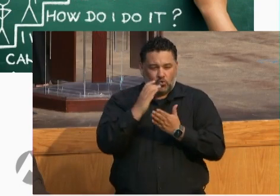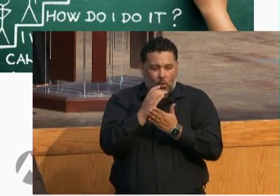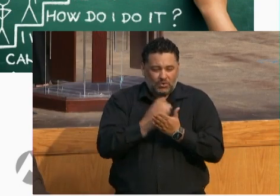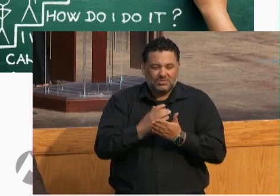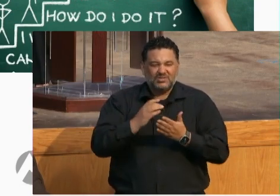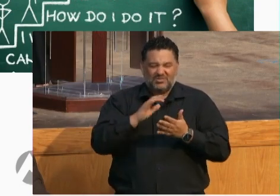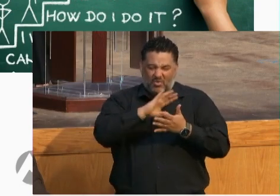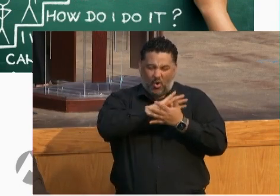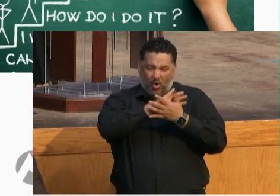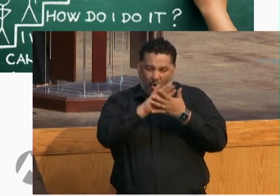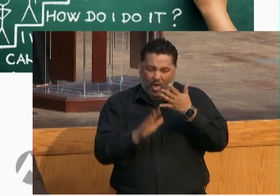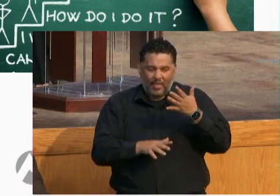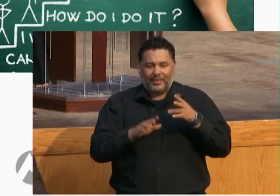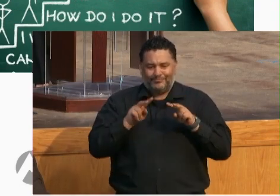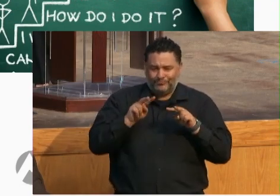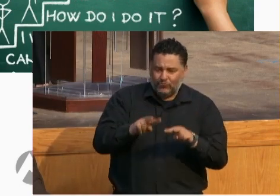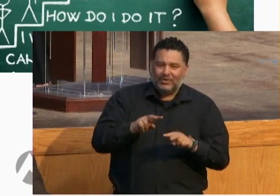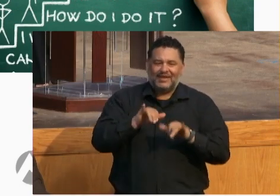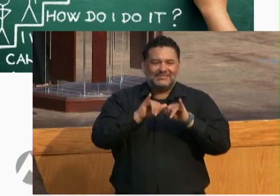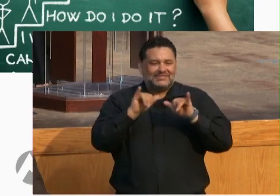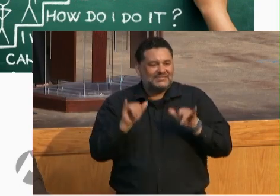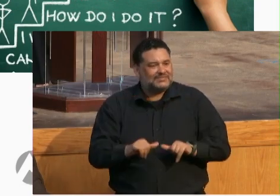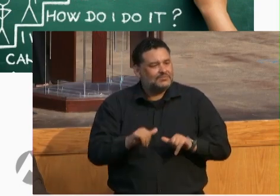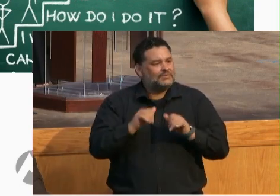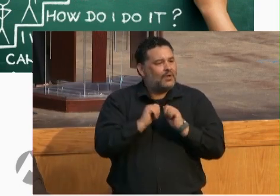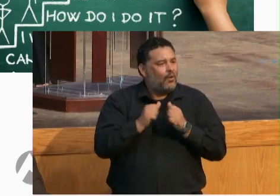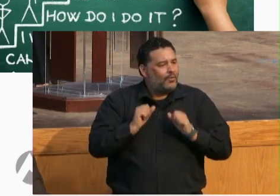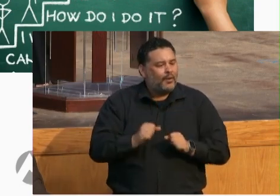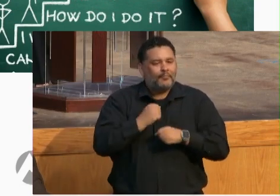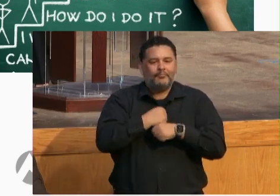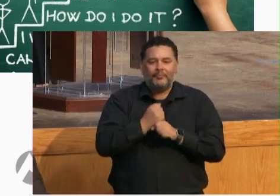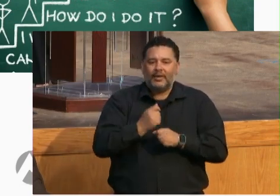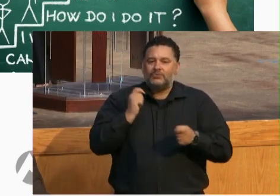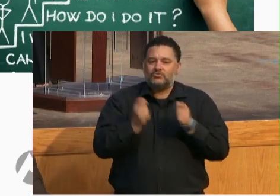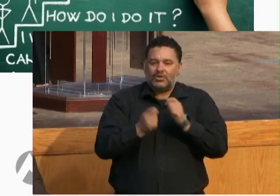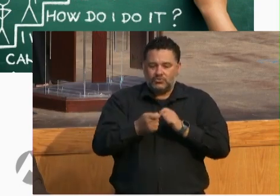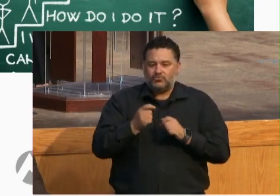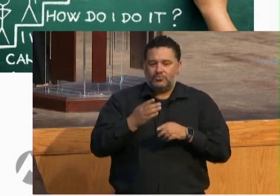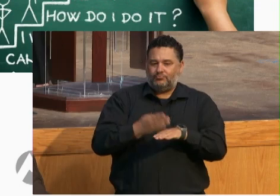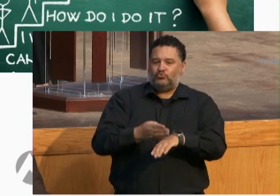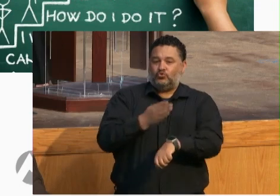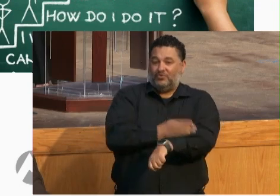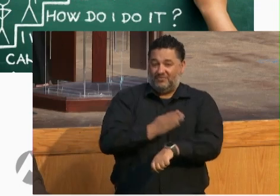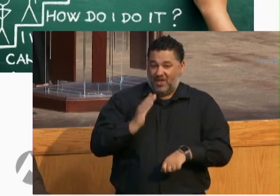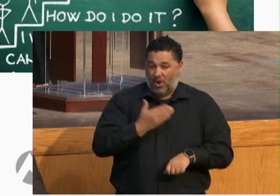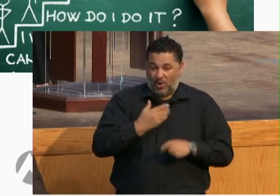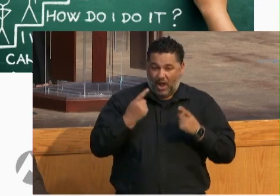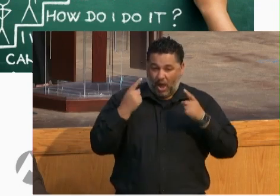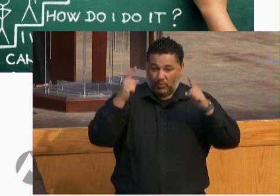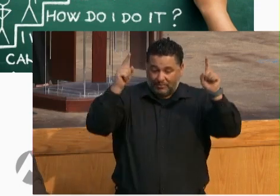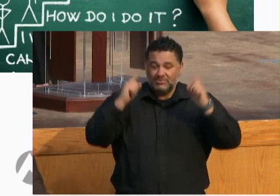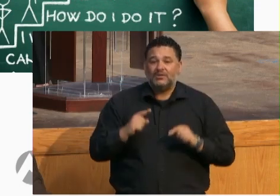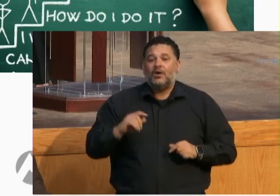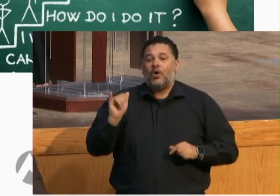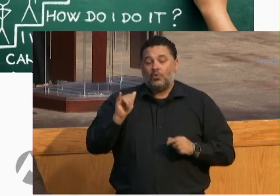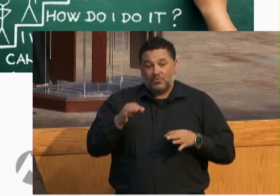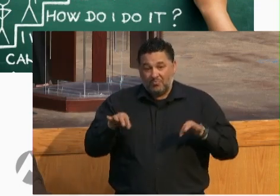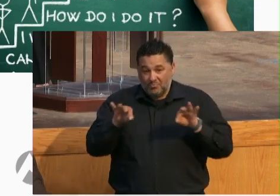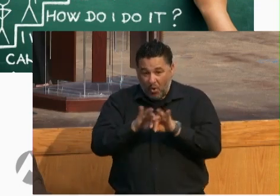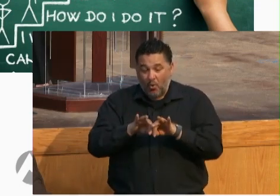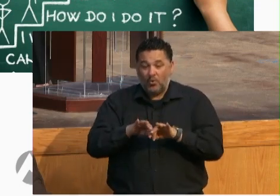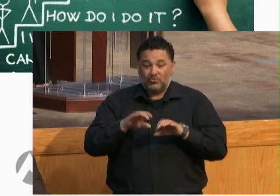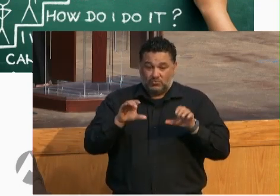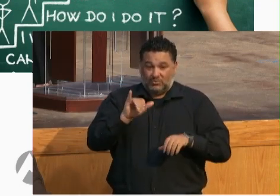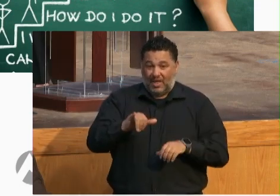looking at systems and how we can make change to improve our outcomes. But it also is equally important to do that at a